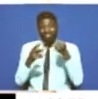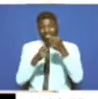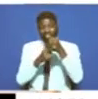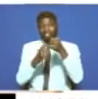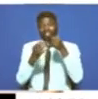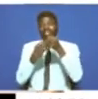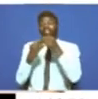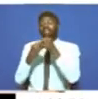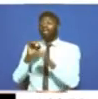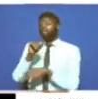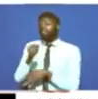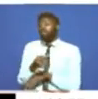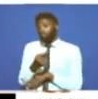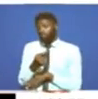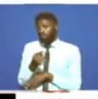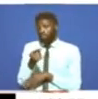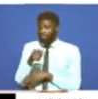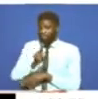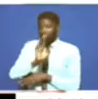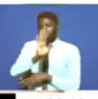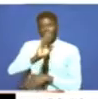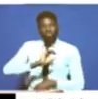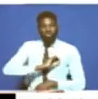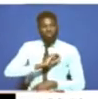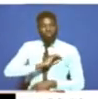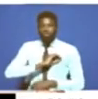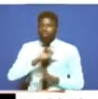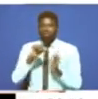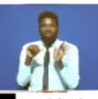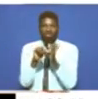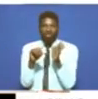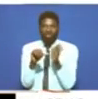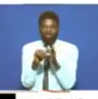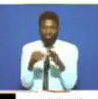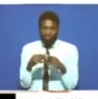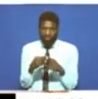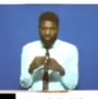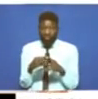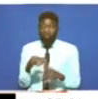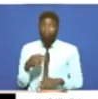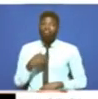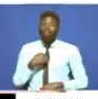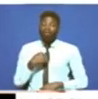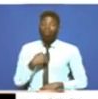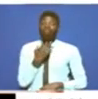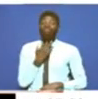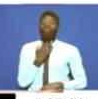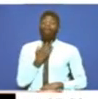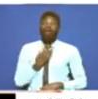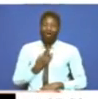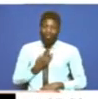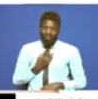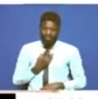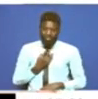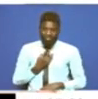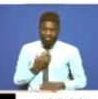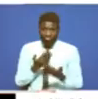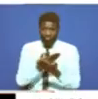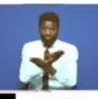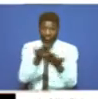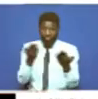788,000, that is his or her problem. I want to be quoted so